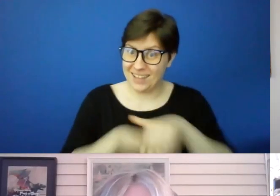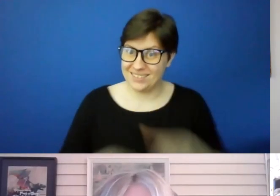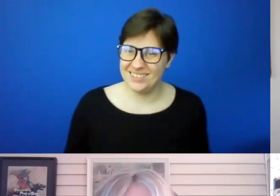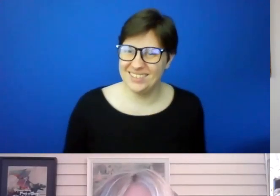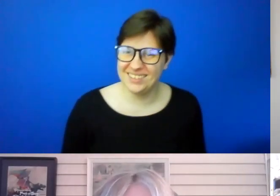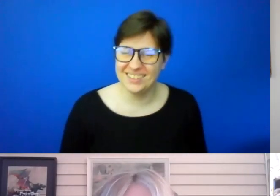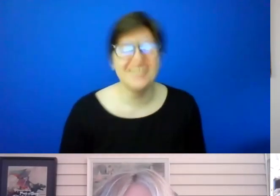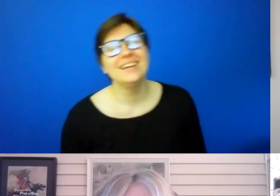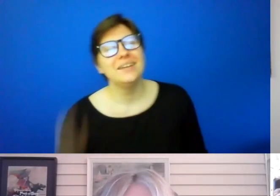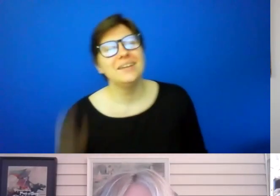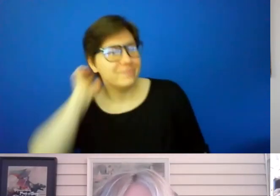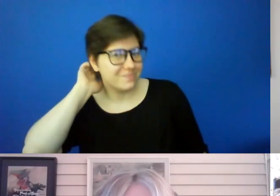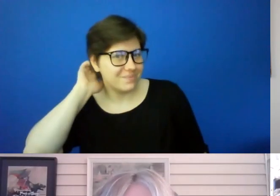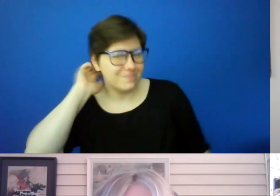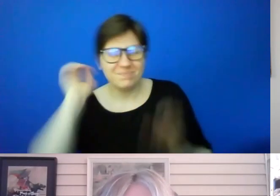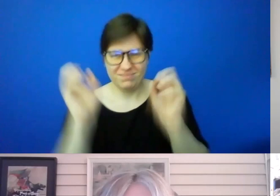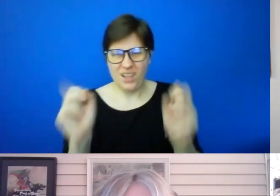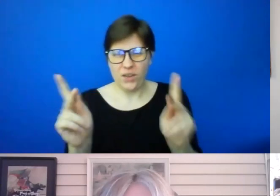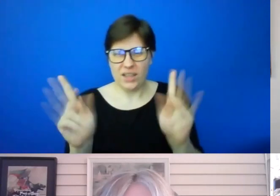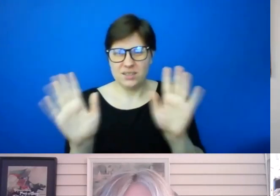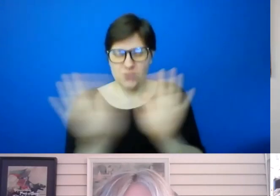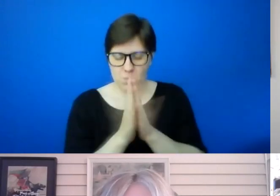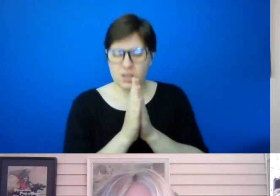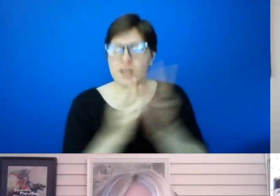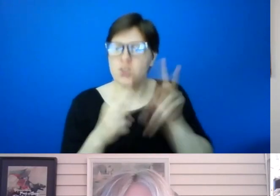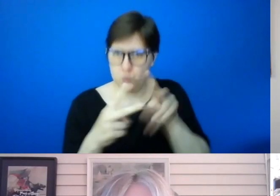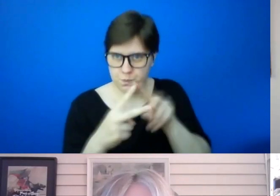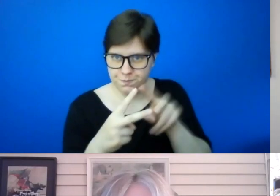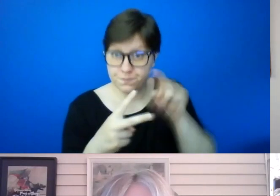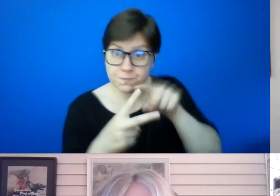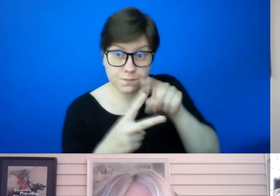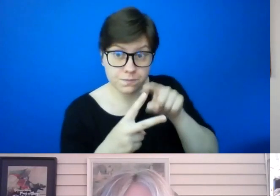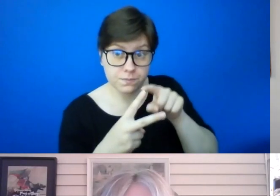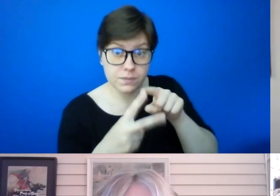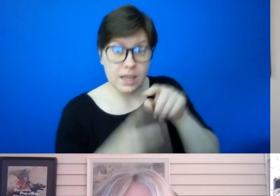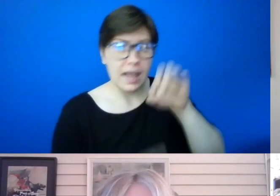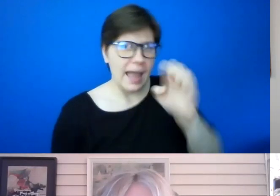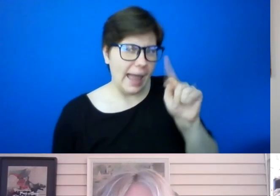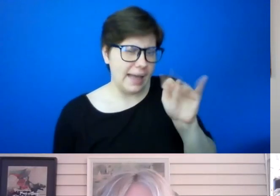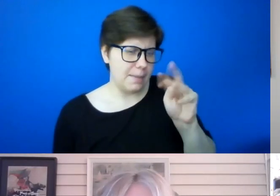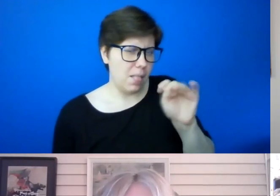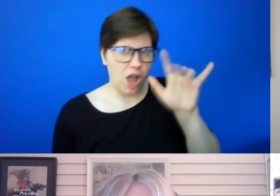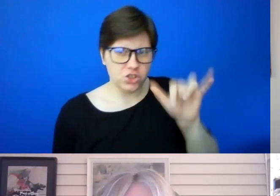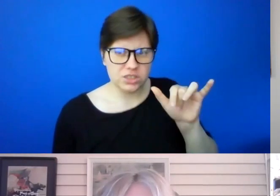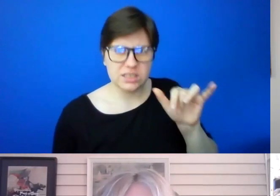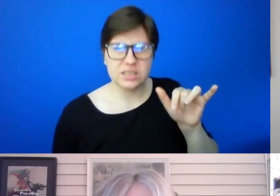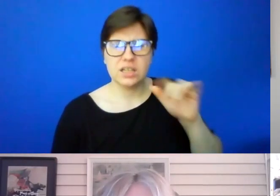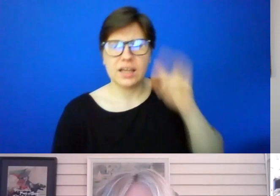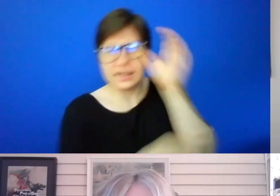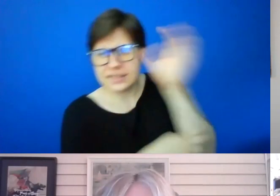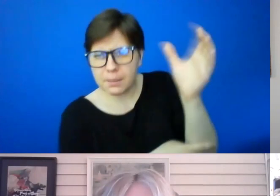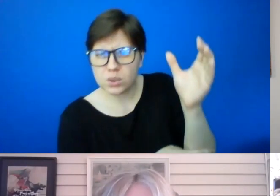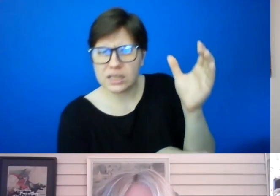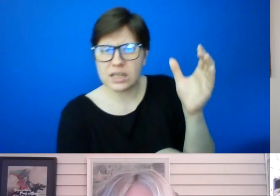So let me two steps. One is etymologically, conceptually, yeah,